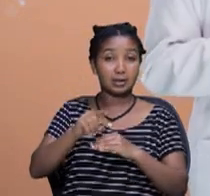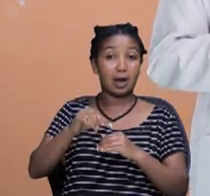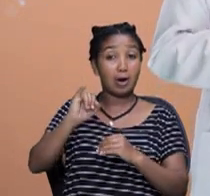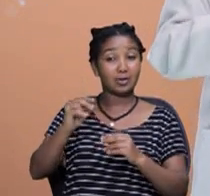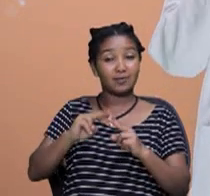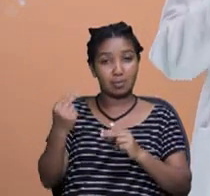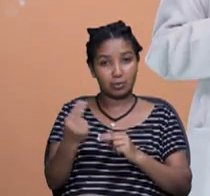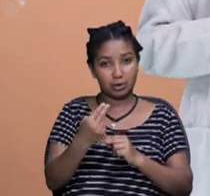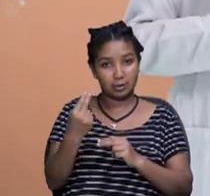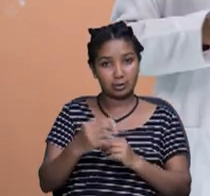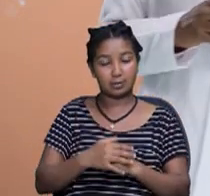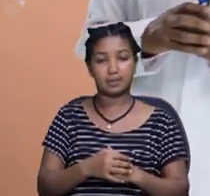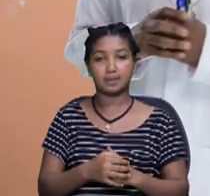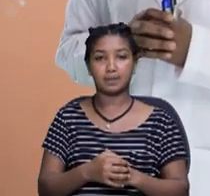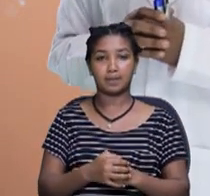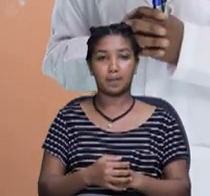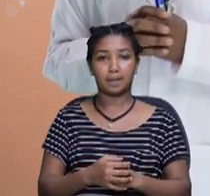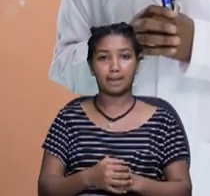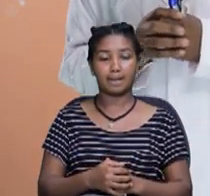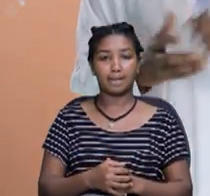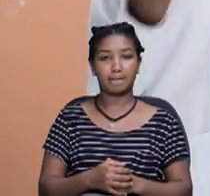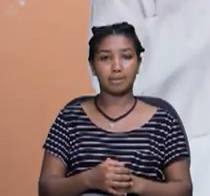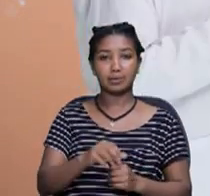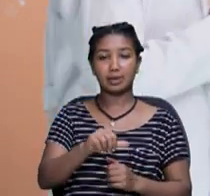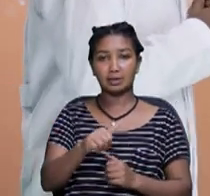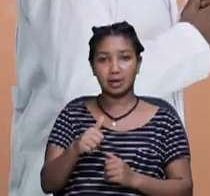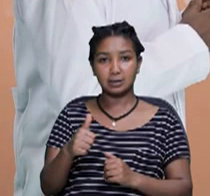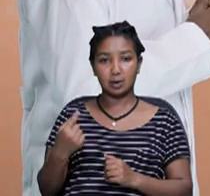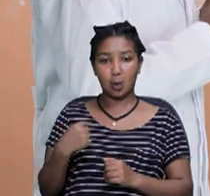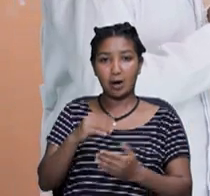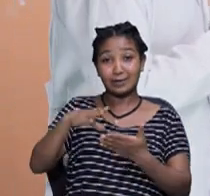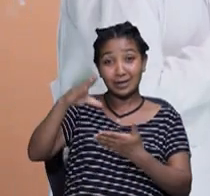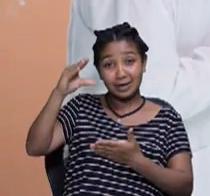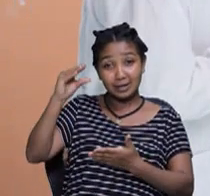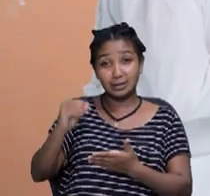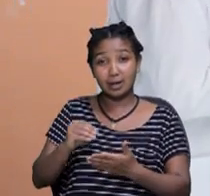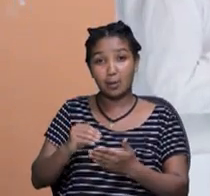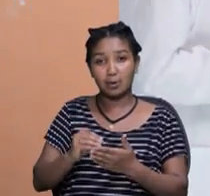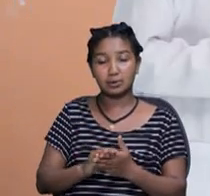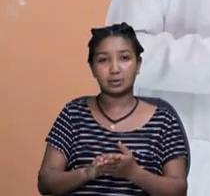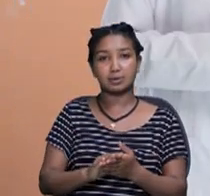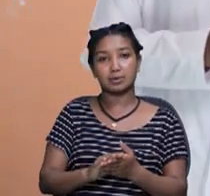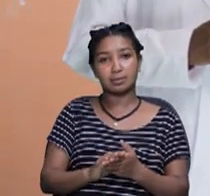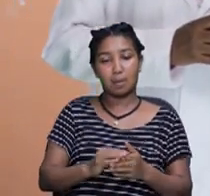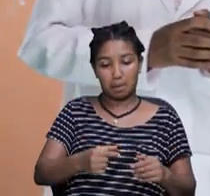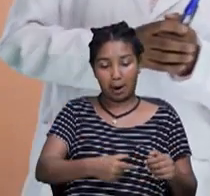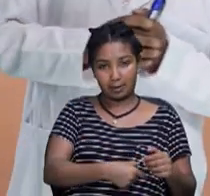is very important in the secretion of thyroxine. The other we have learned is